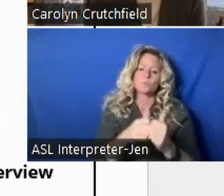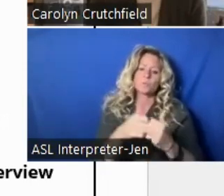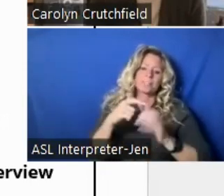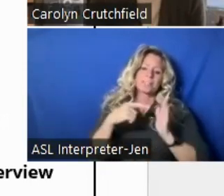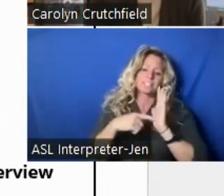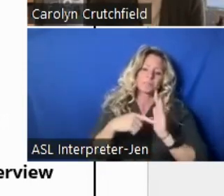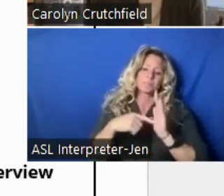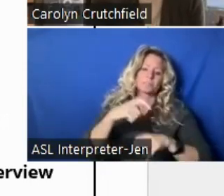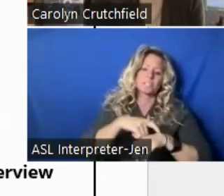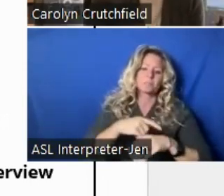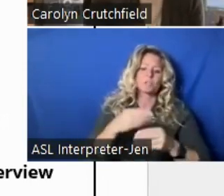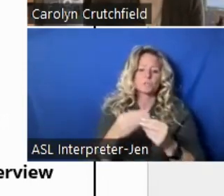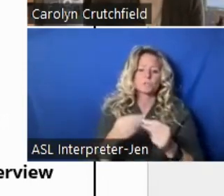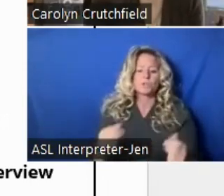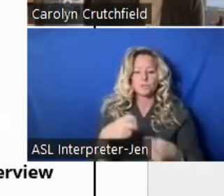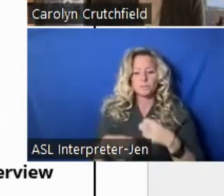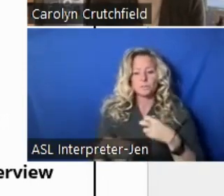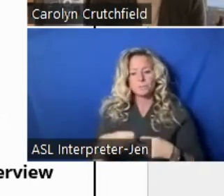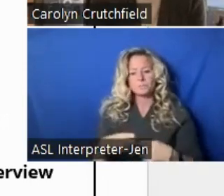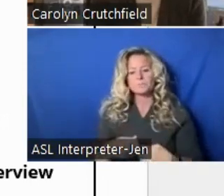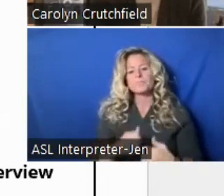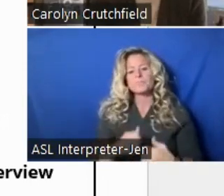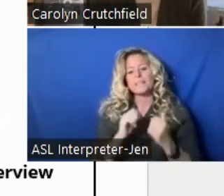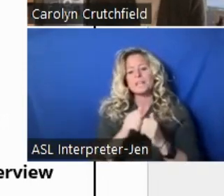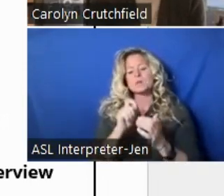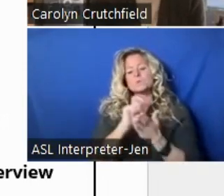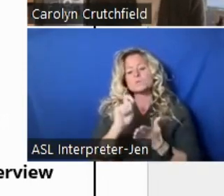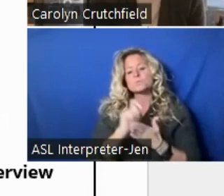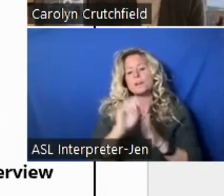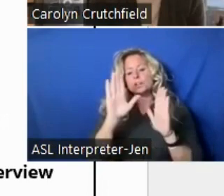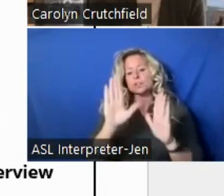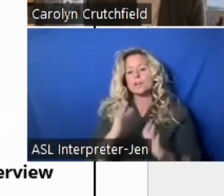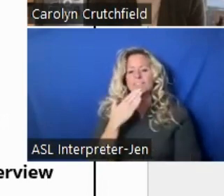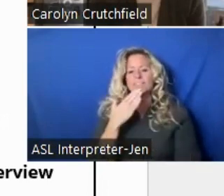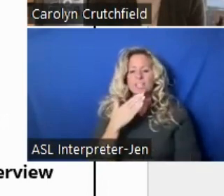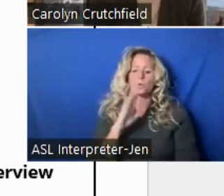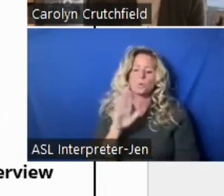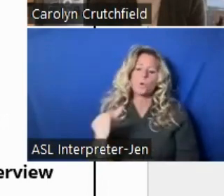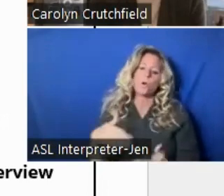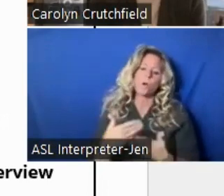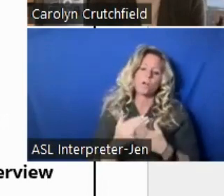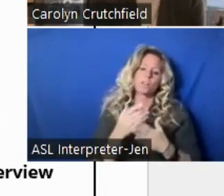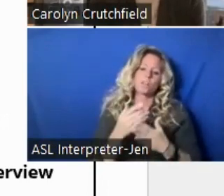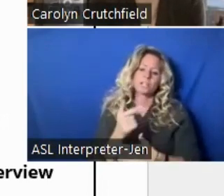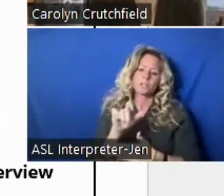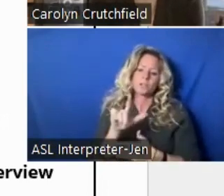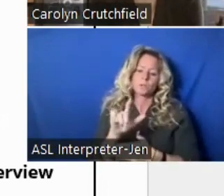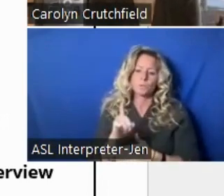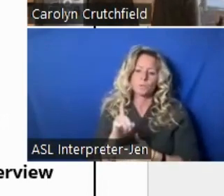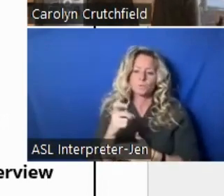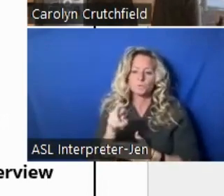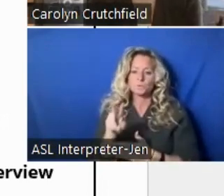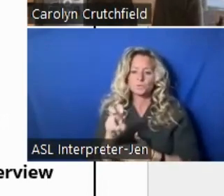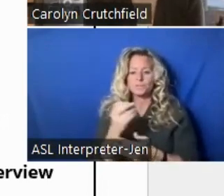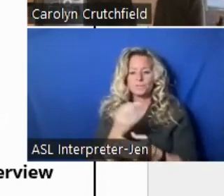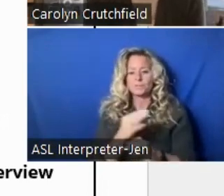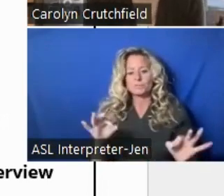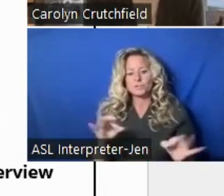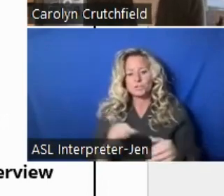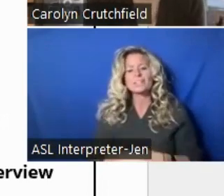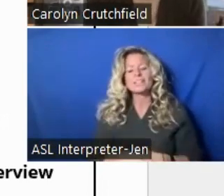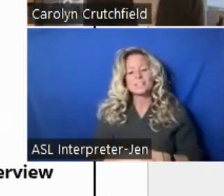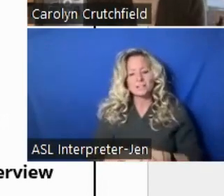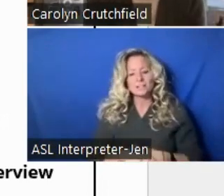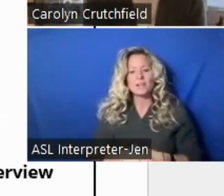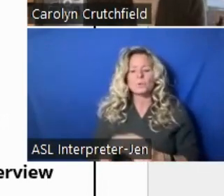solved the problem, and how to write a great thank you note. It's all in a Google Drive for free, and we'd love for the